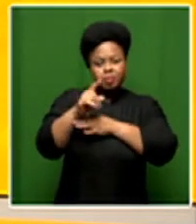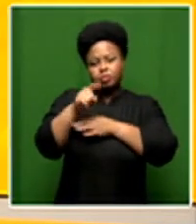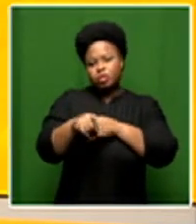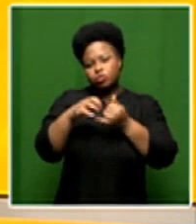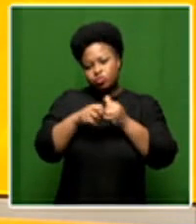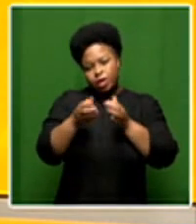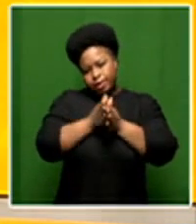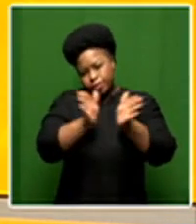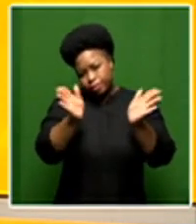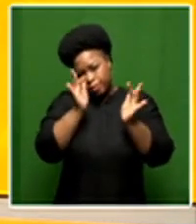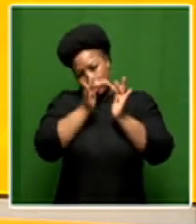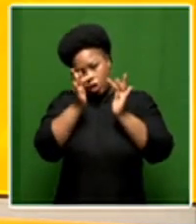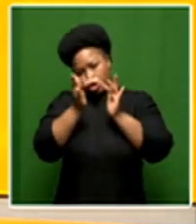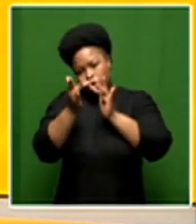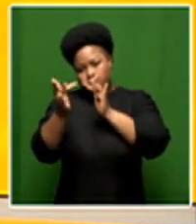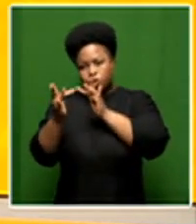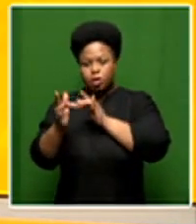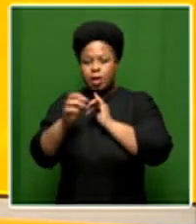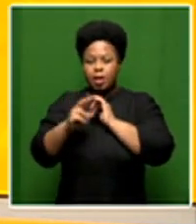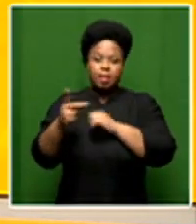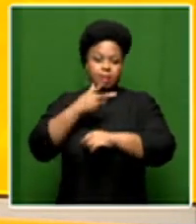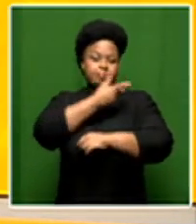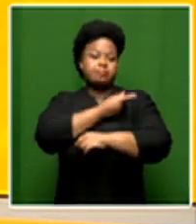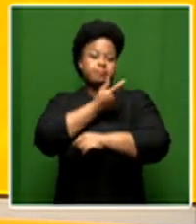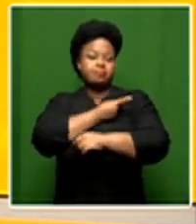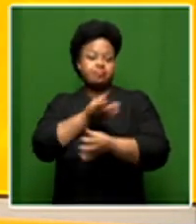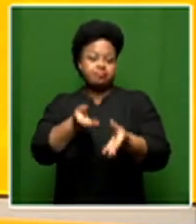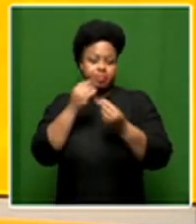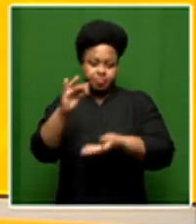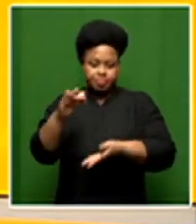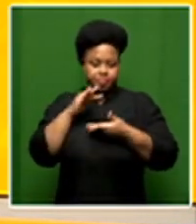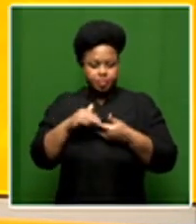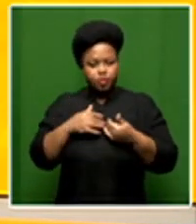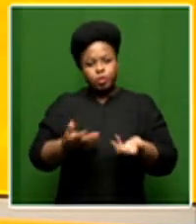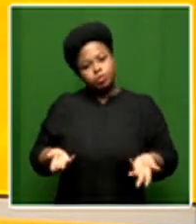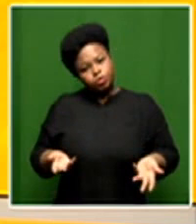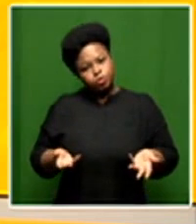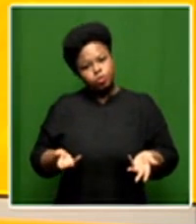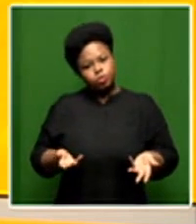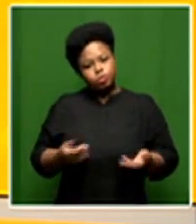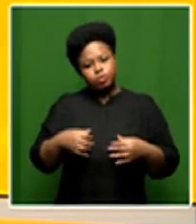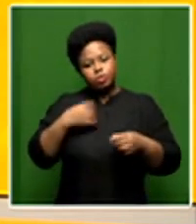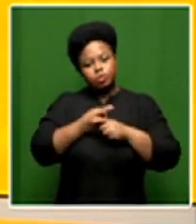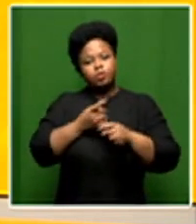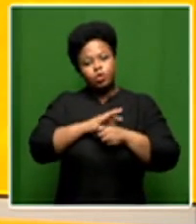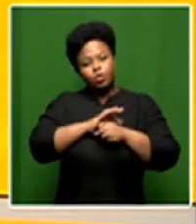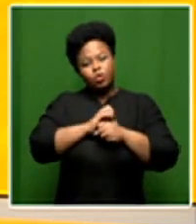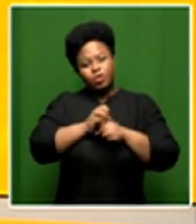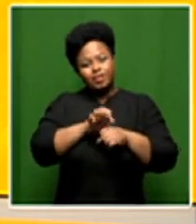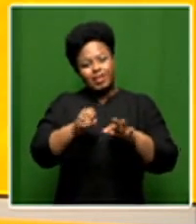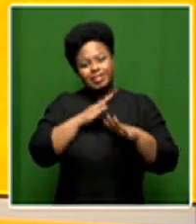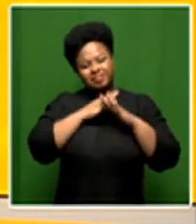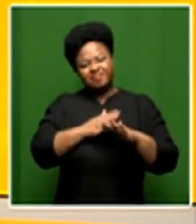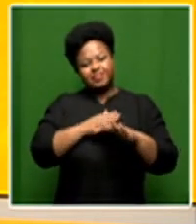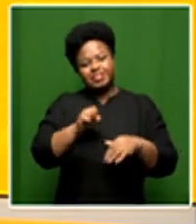a little wider in looking for vaccines to treat